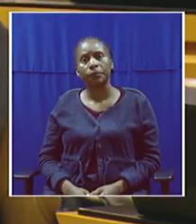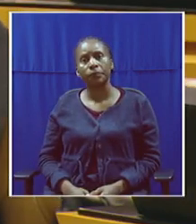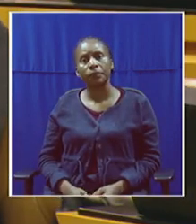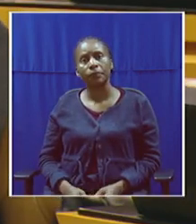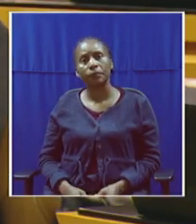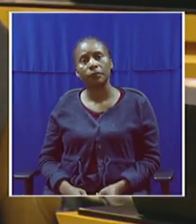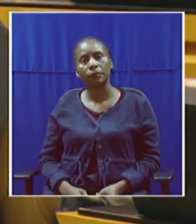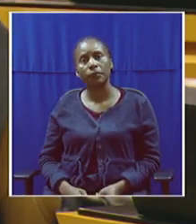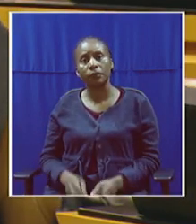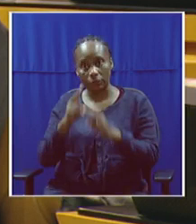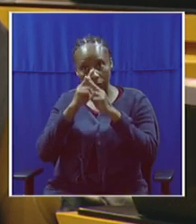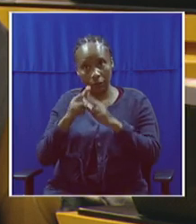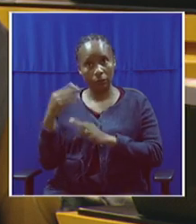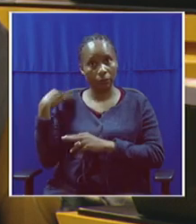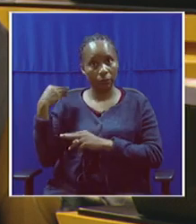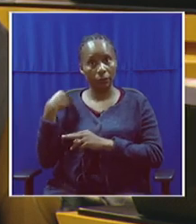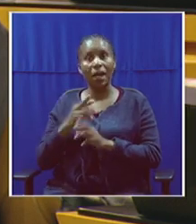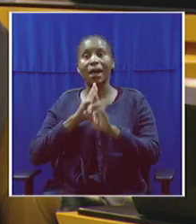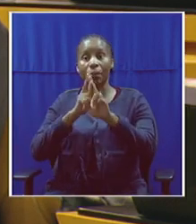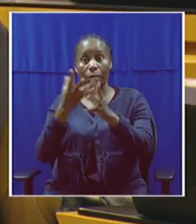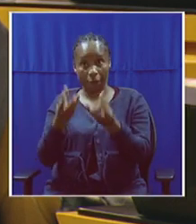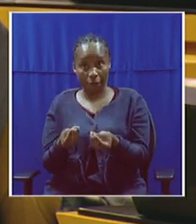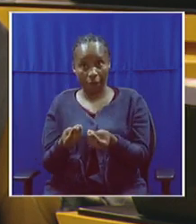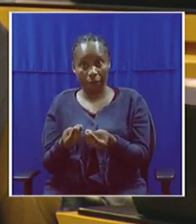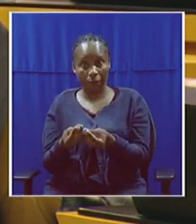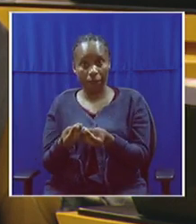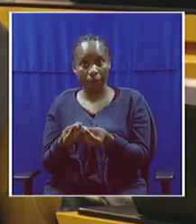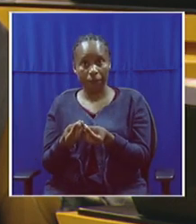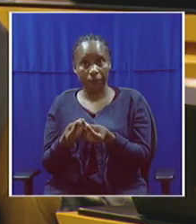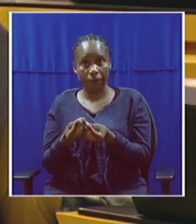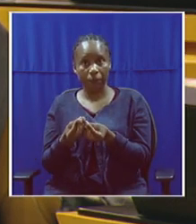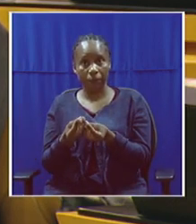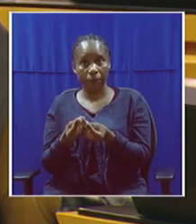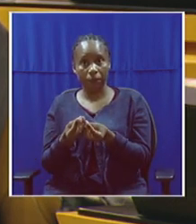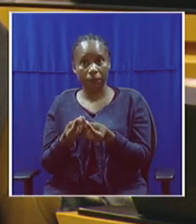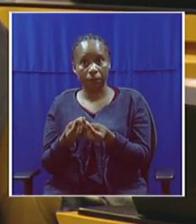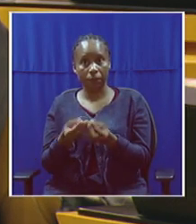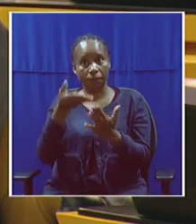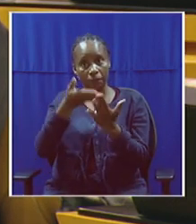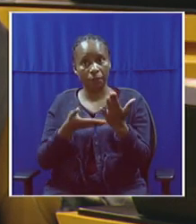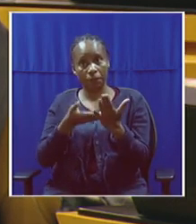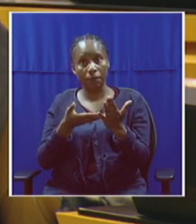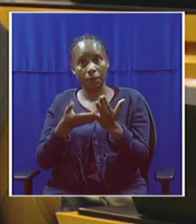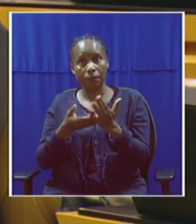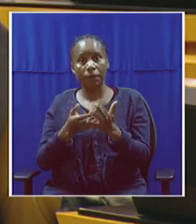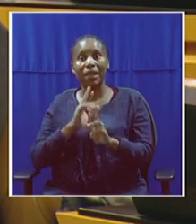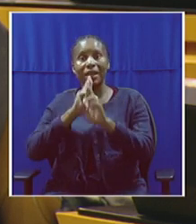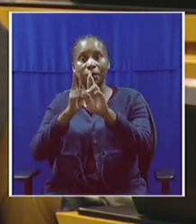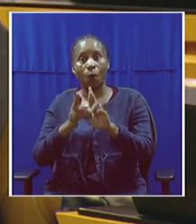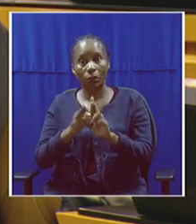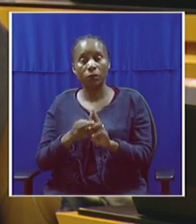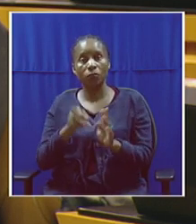Minister uh we have the report we have the report detailed with have a